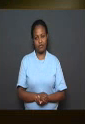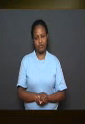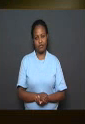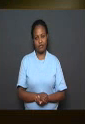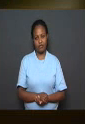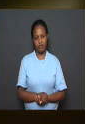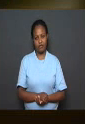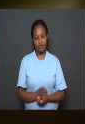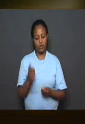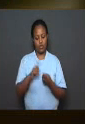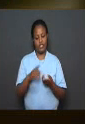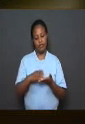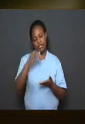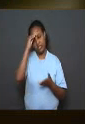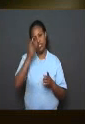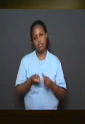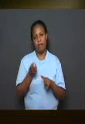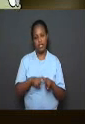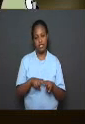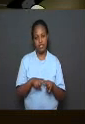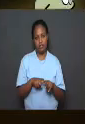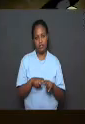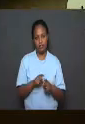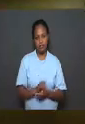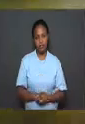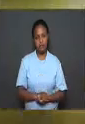Let's get back to our lesson.